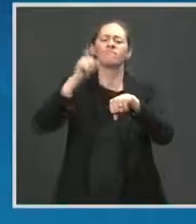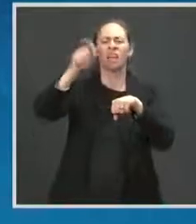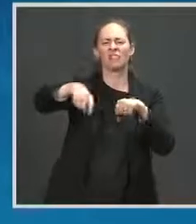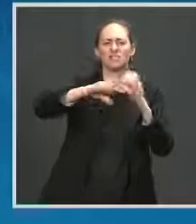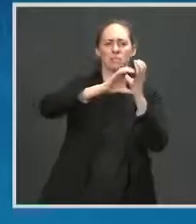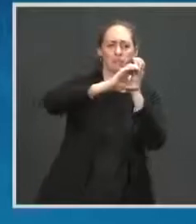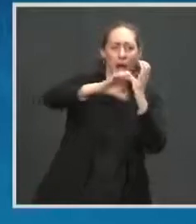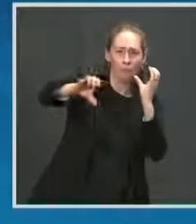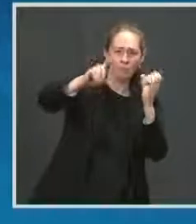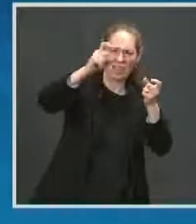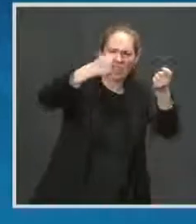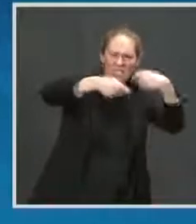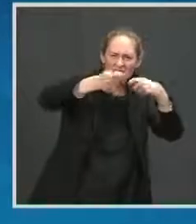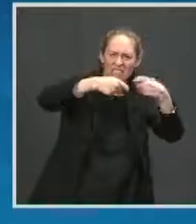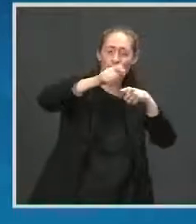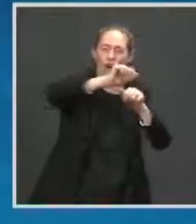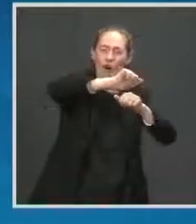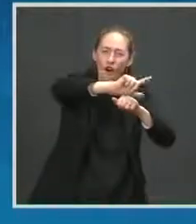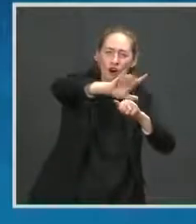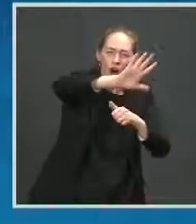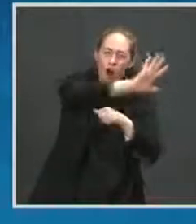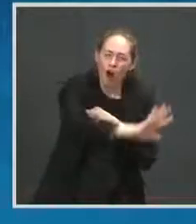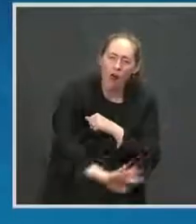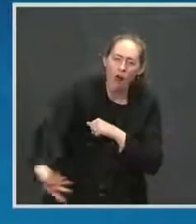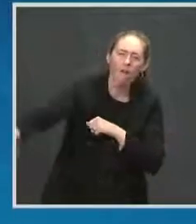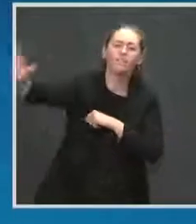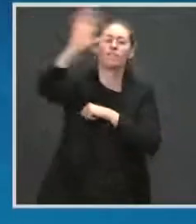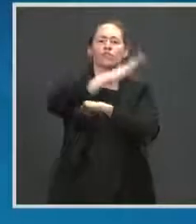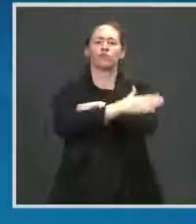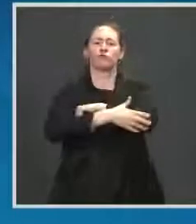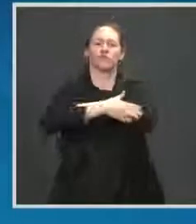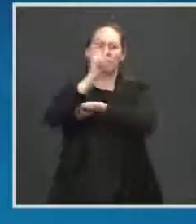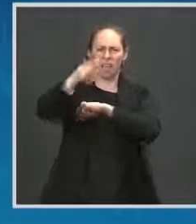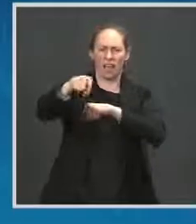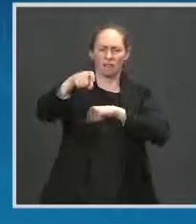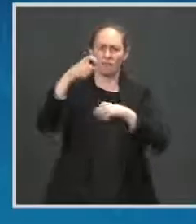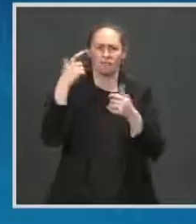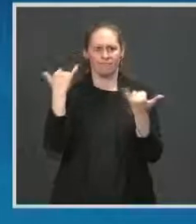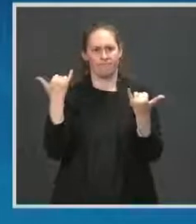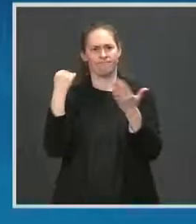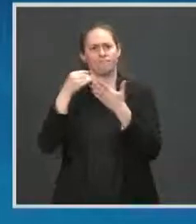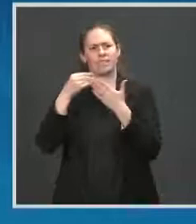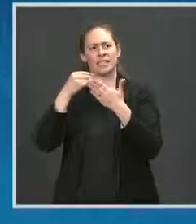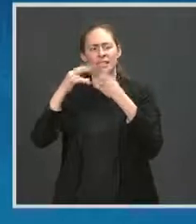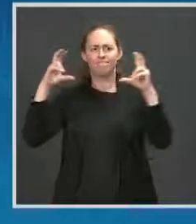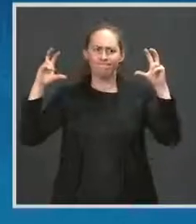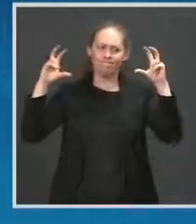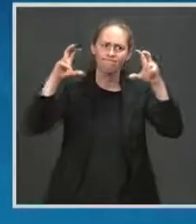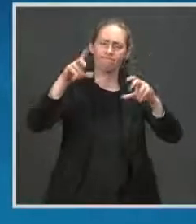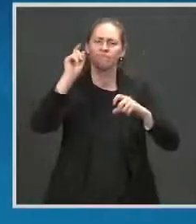lead service line in our country and invest in our country's water infrastructure.